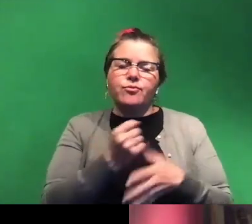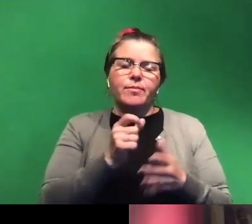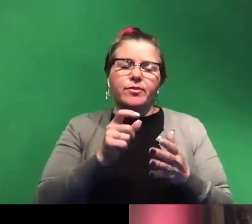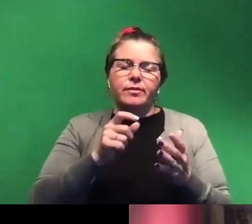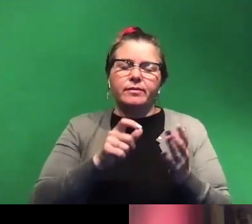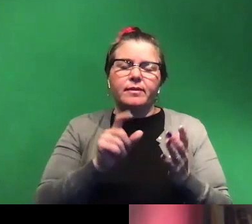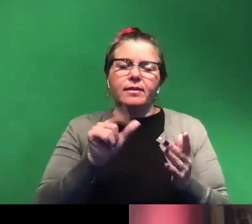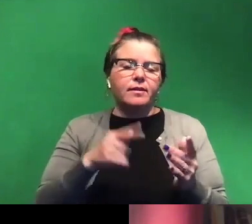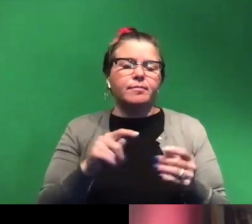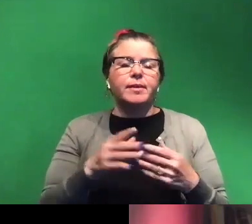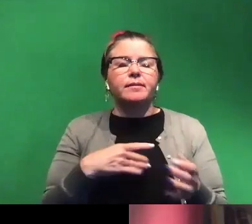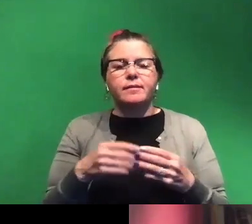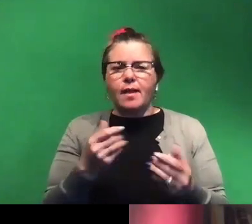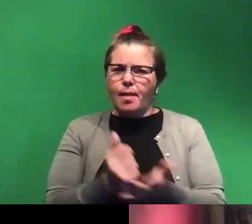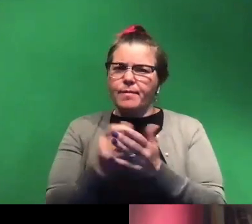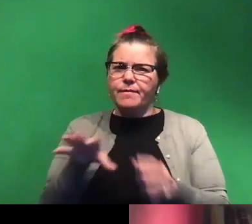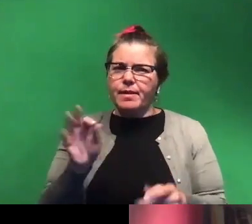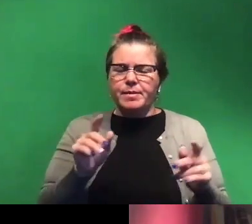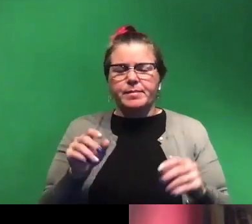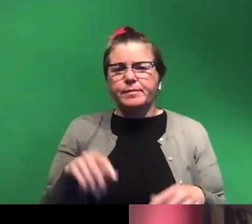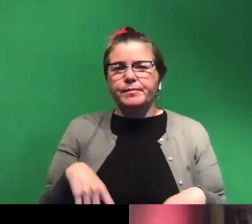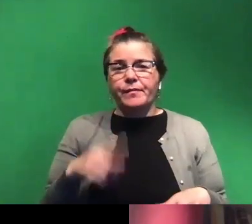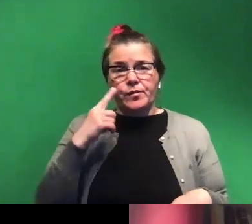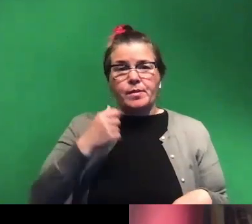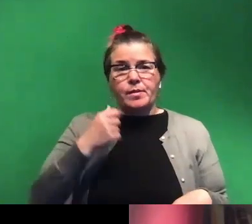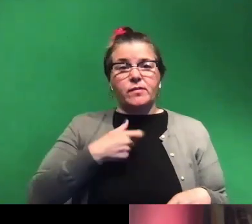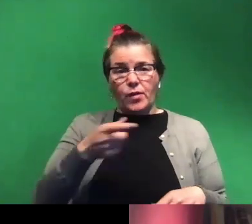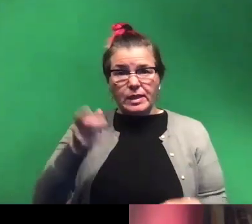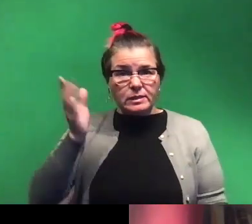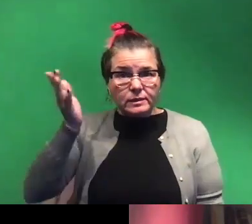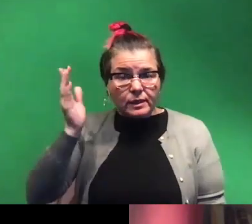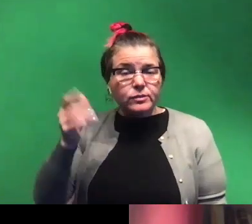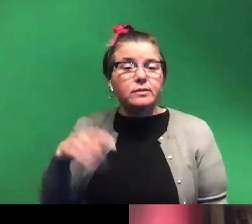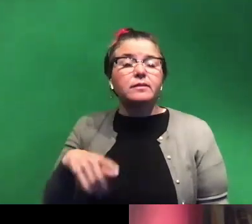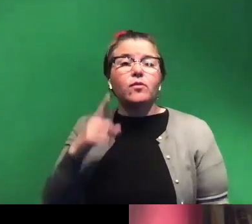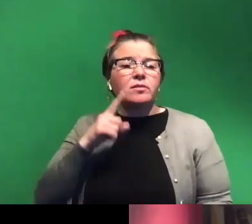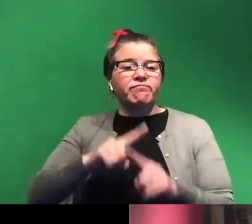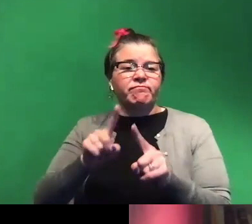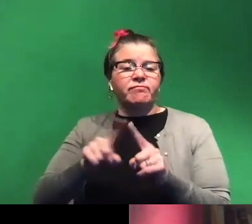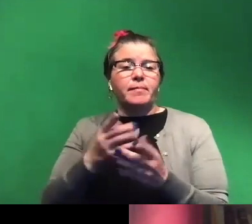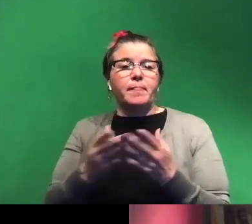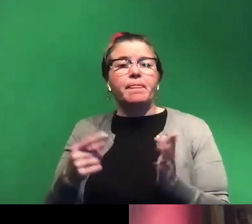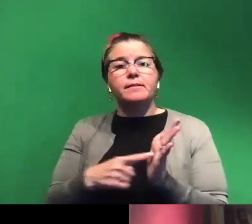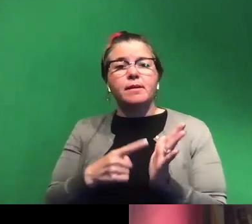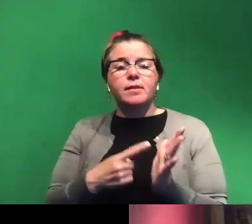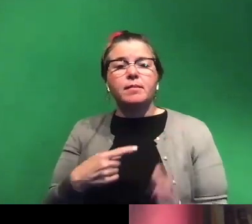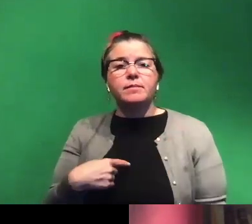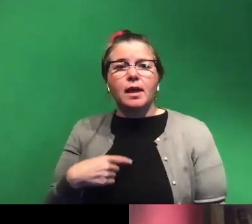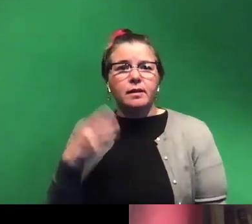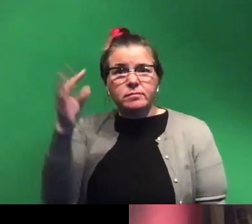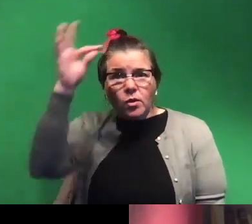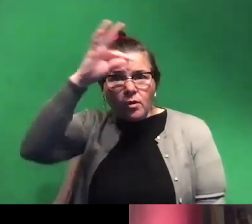that's really helpful for finding people, for me too, for like these sessions and for all kinds of stuff. Like sometimes I just won't know